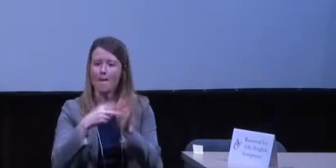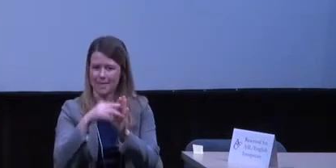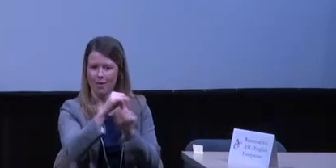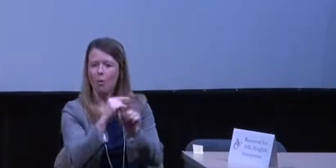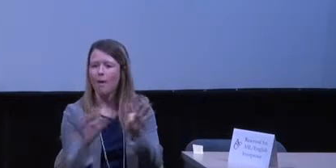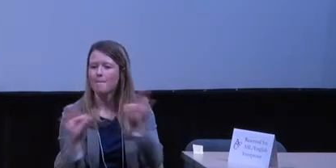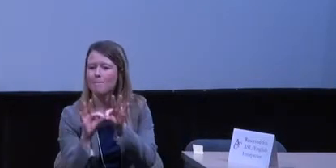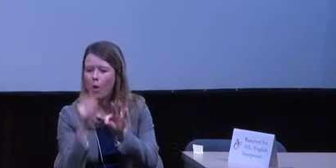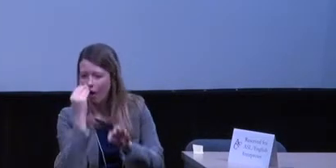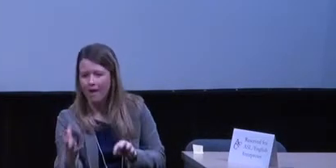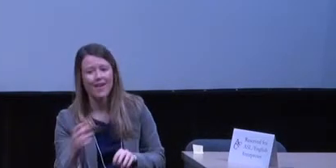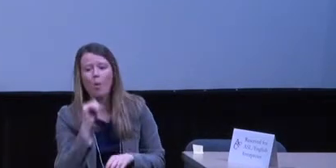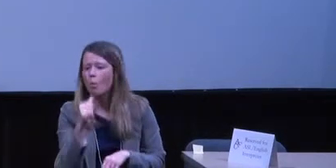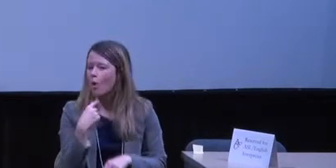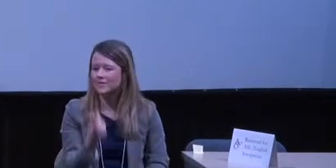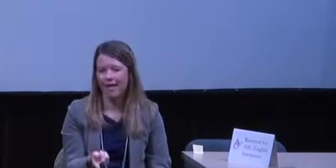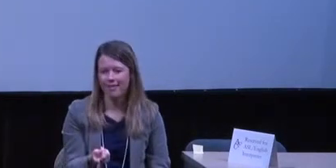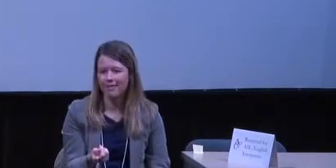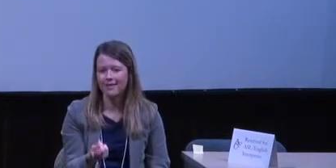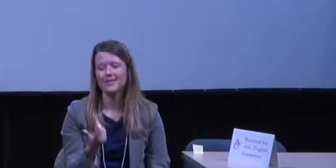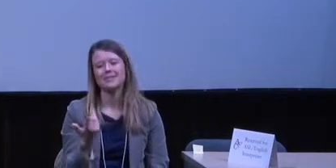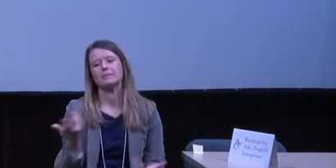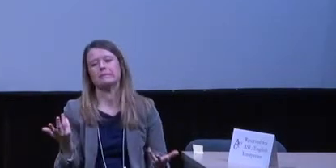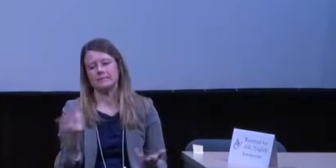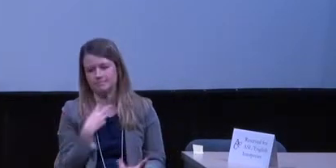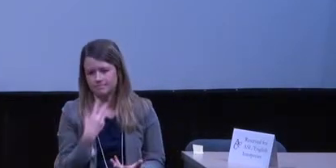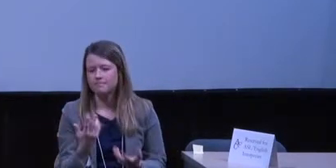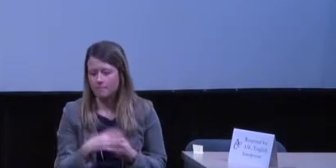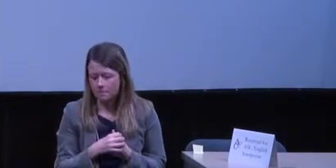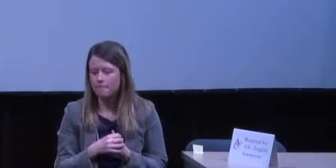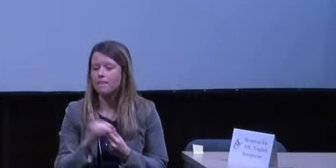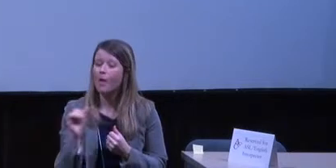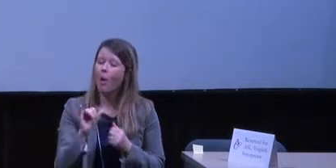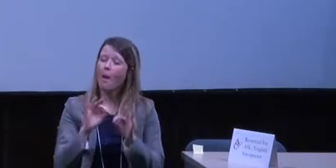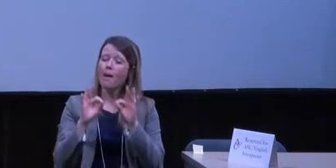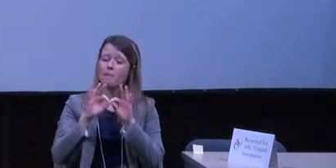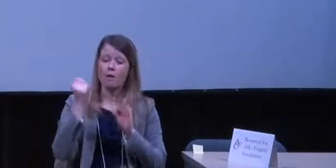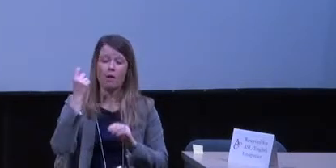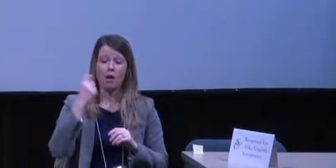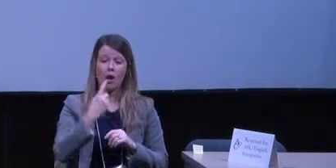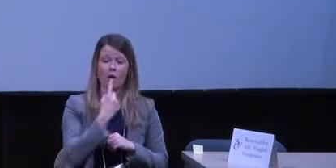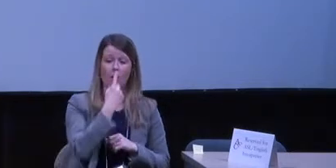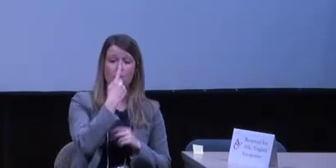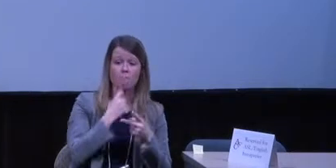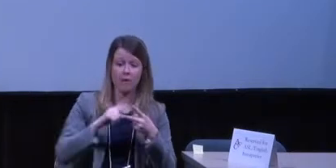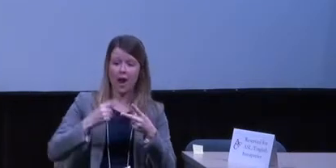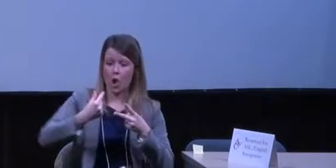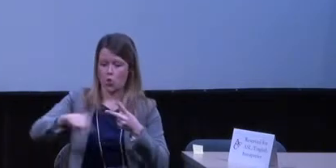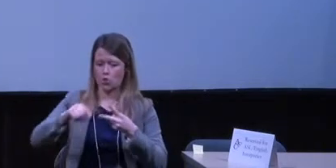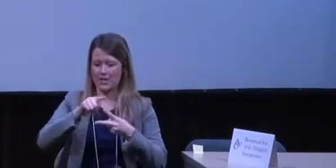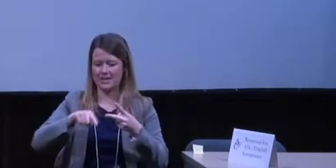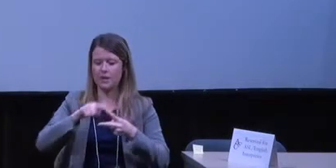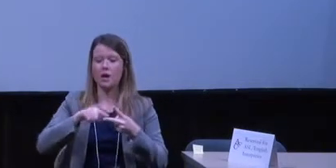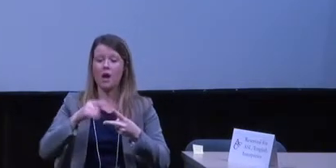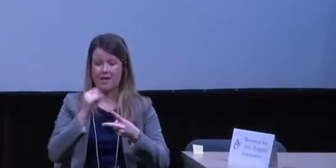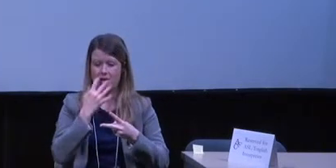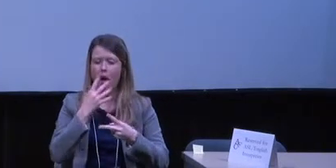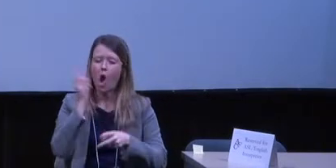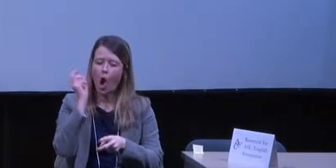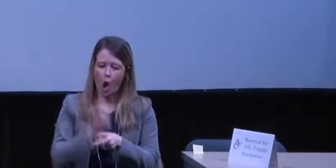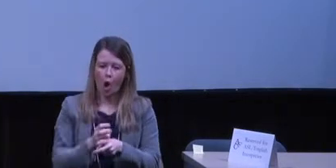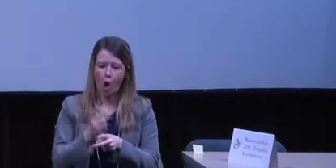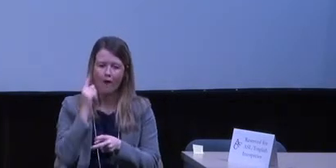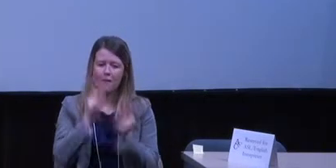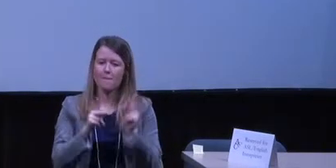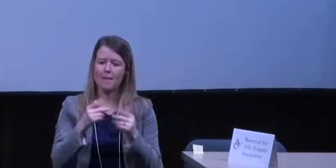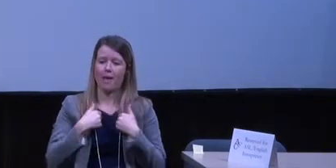getting that content. It's also really important because red and green are really difficult for individuals with color